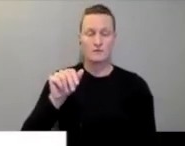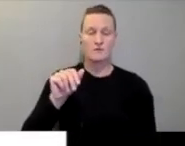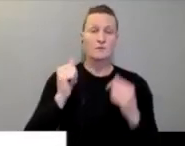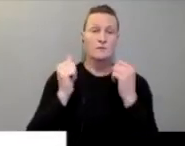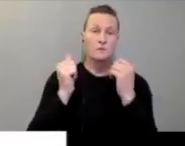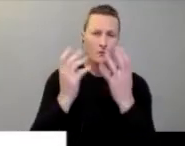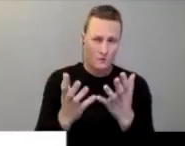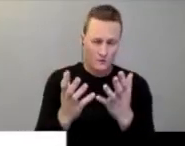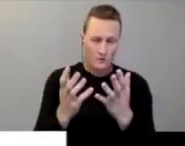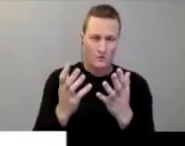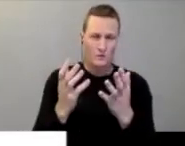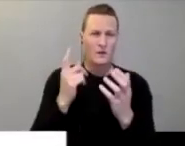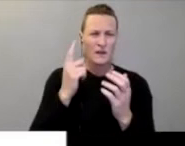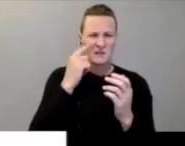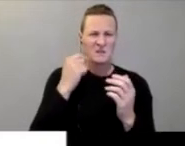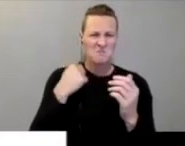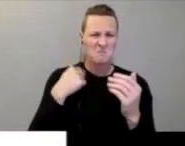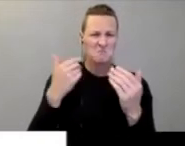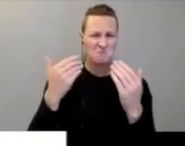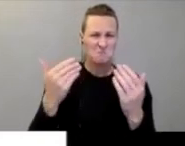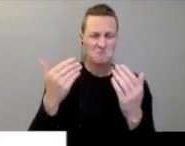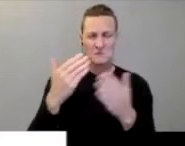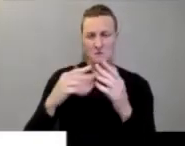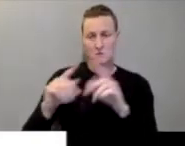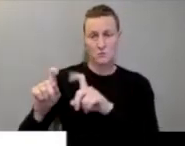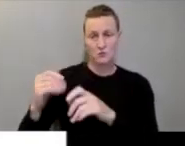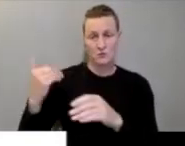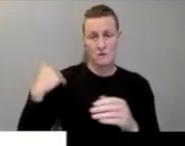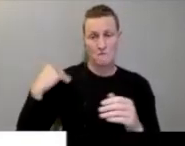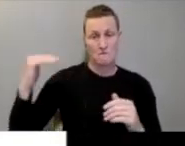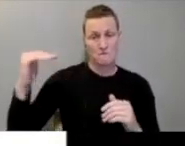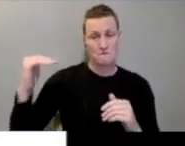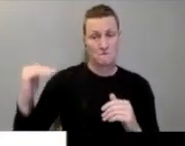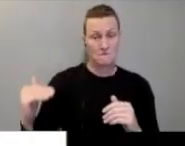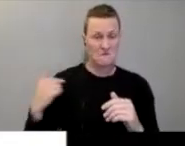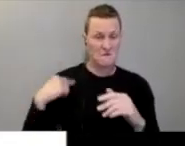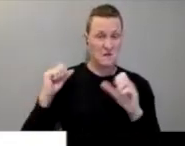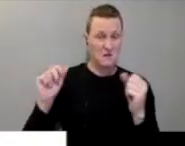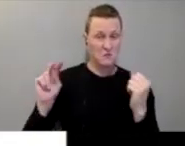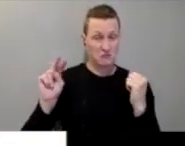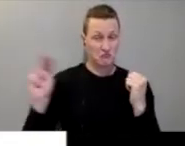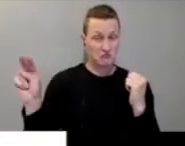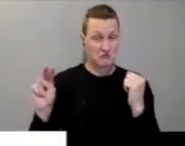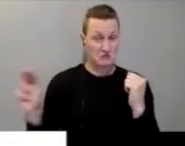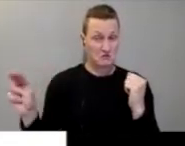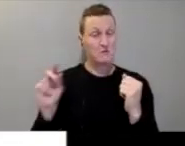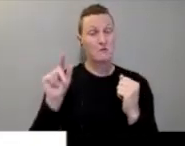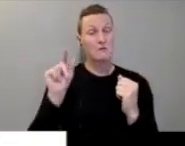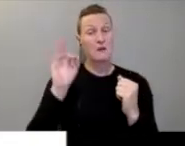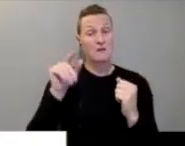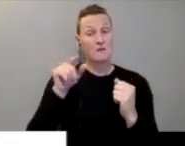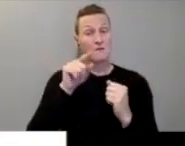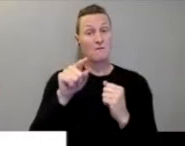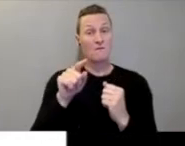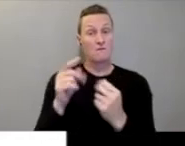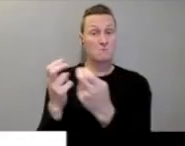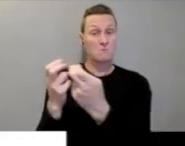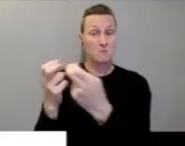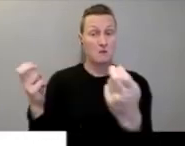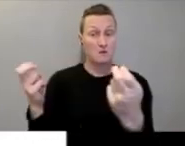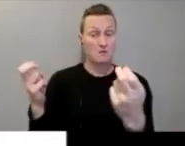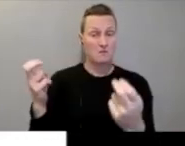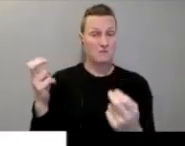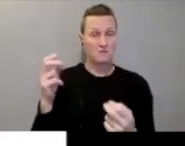Maybe I can start reading some of the questions out, and if the panelists can just answer in any order that they